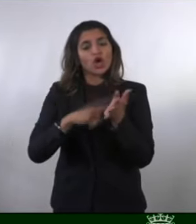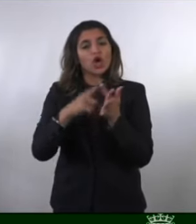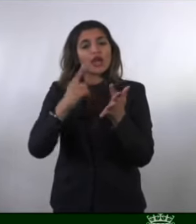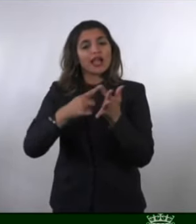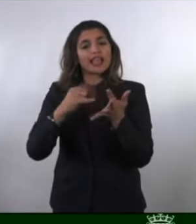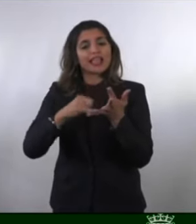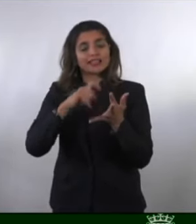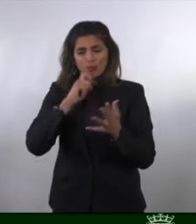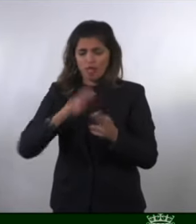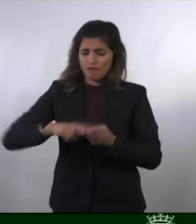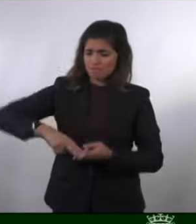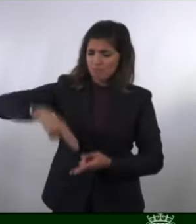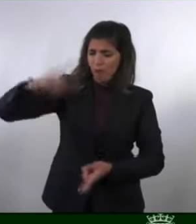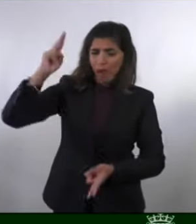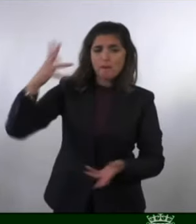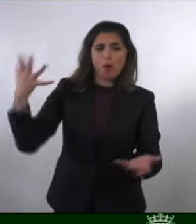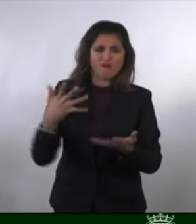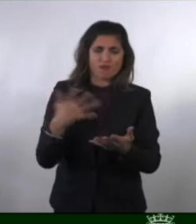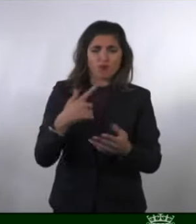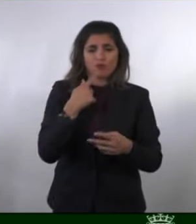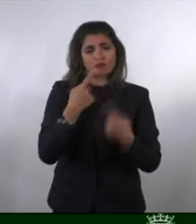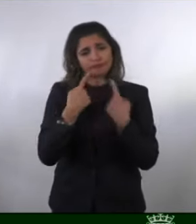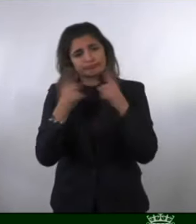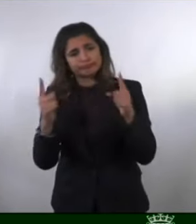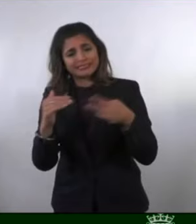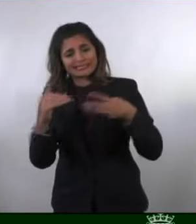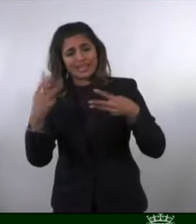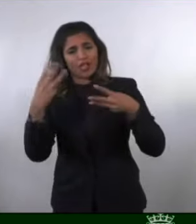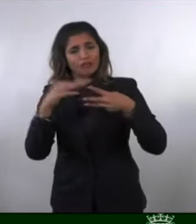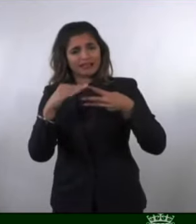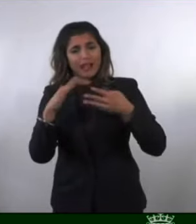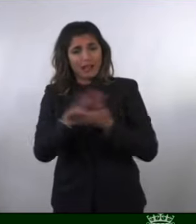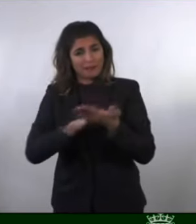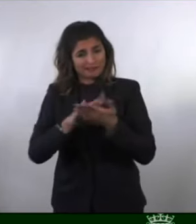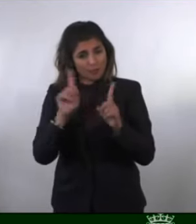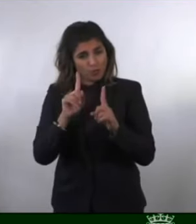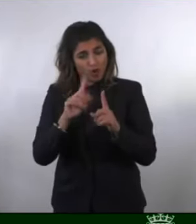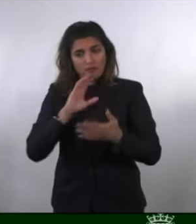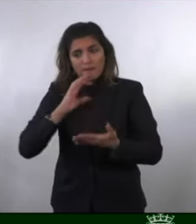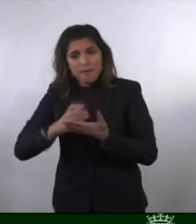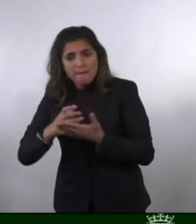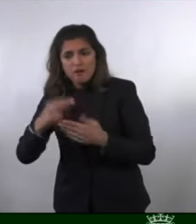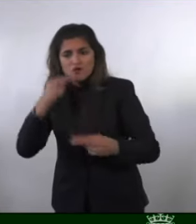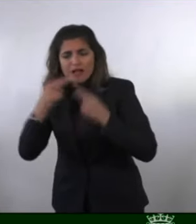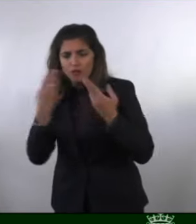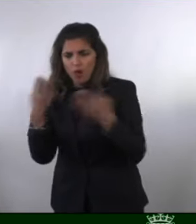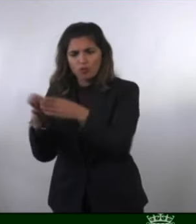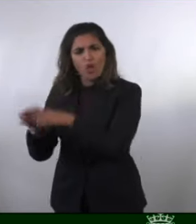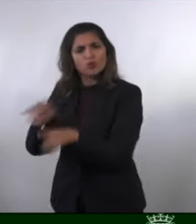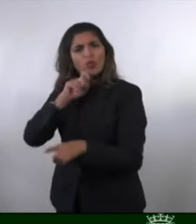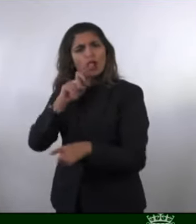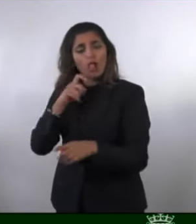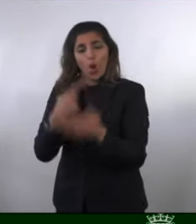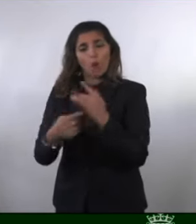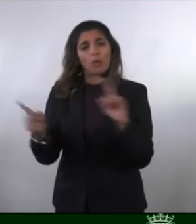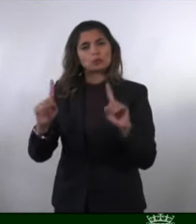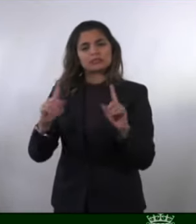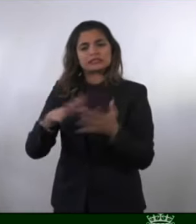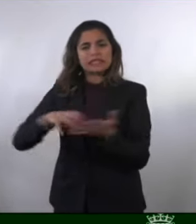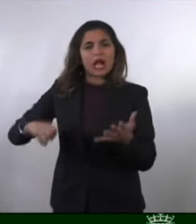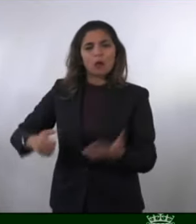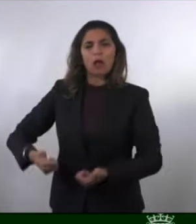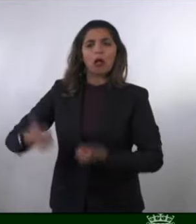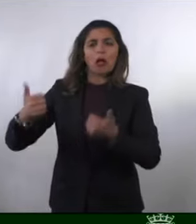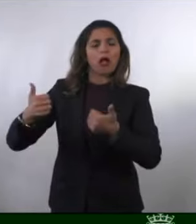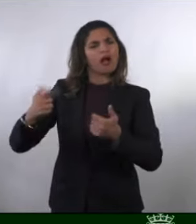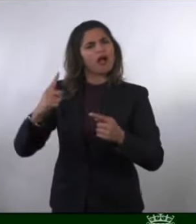course, that will mean the closure of hospitality, apart from takeaways. This comes at a time of the year when many cafes, bars, pubs